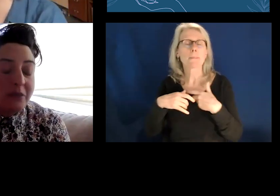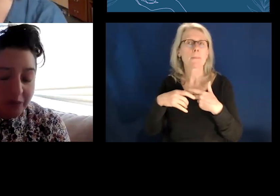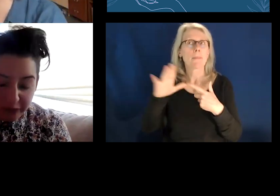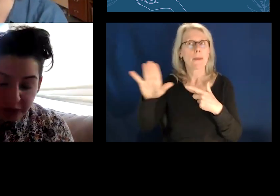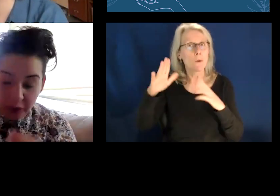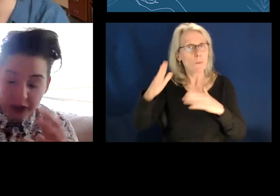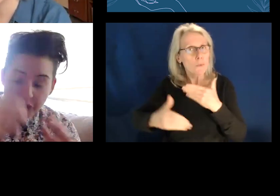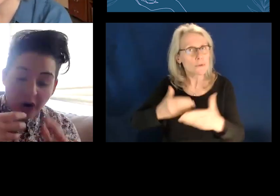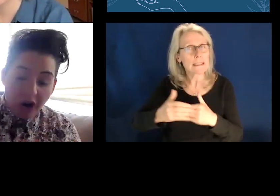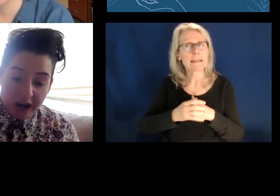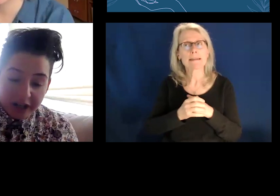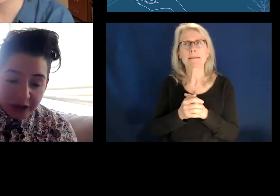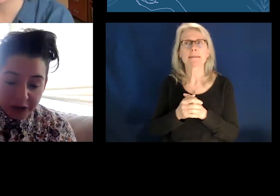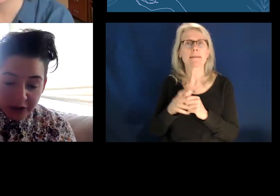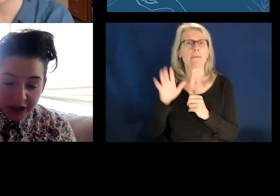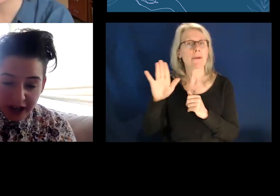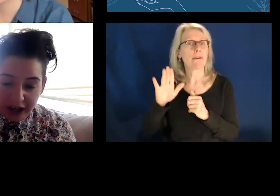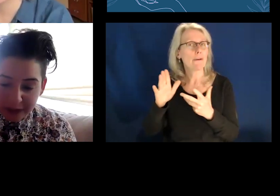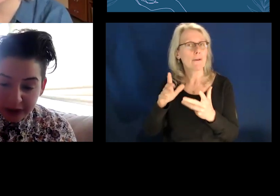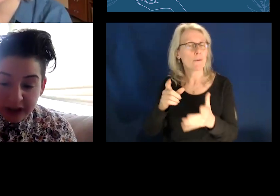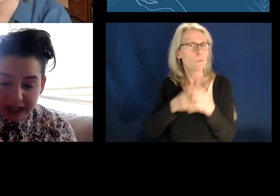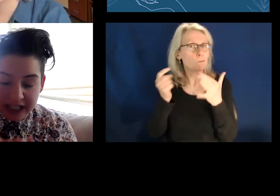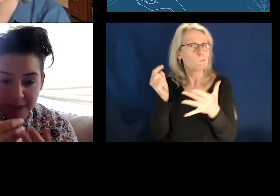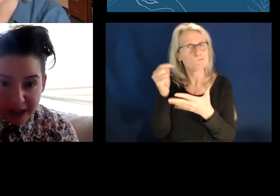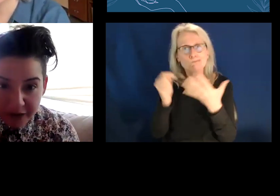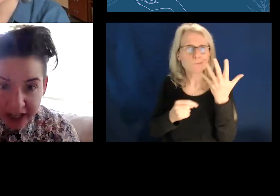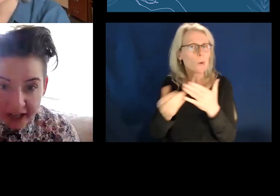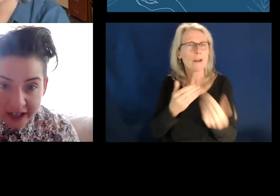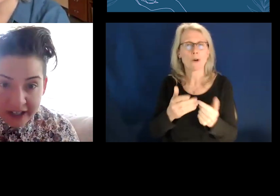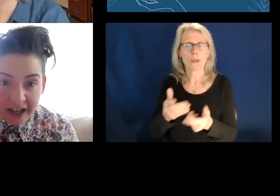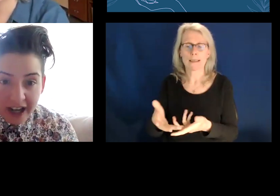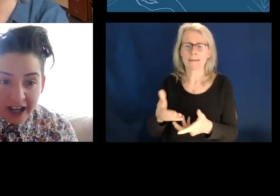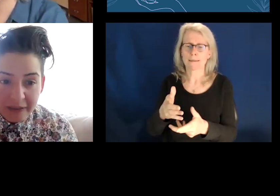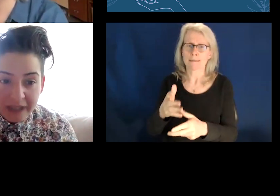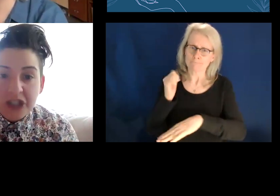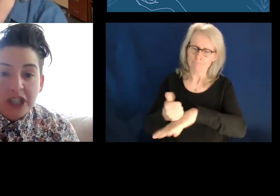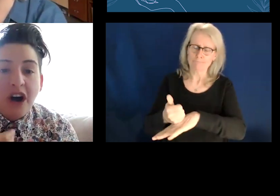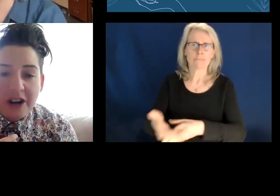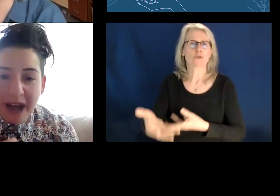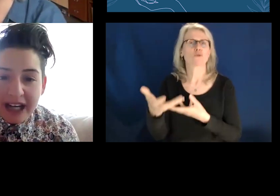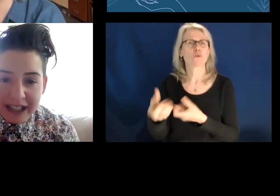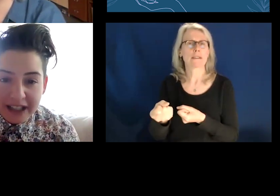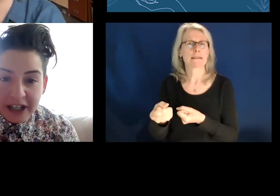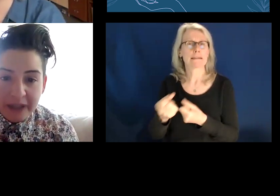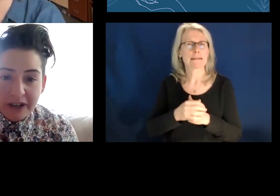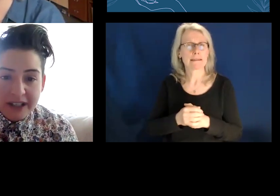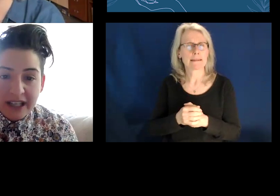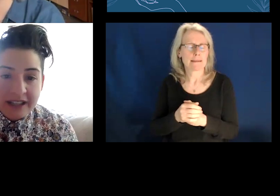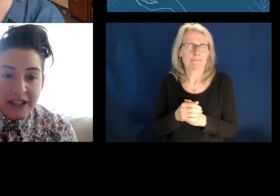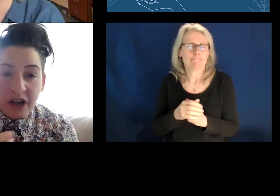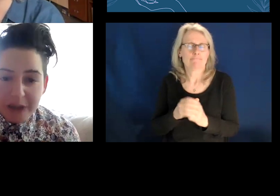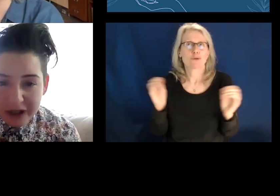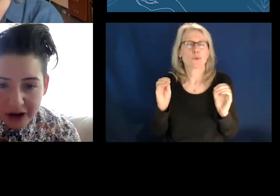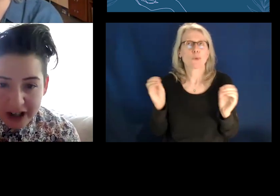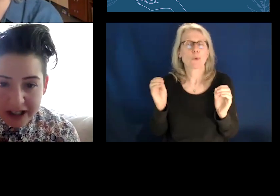you know, we work so hard to, you know, create that space of care, is just automatically there because